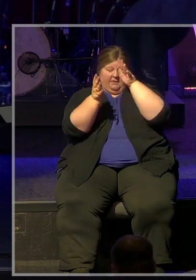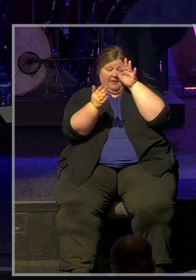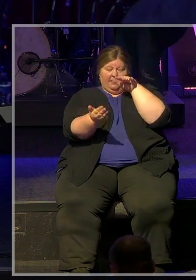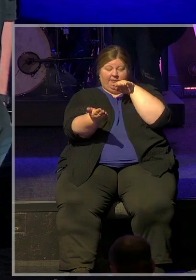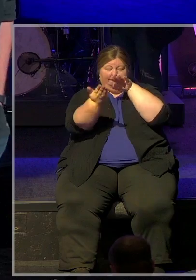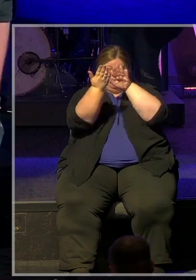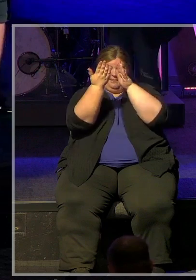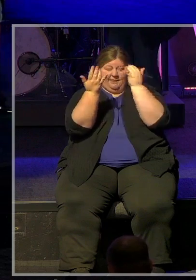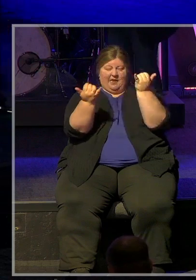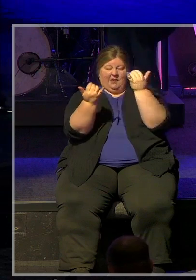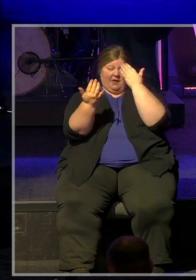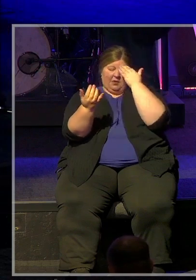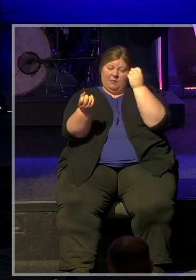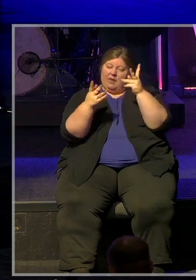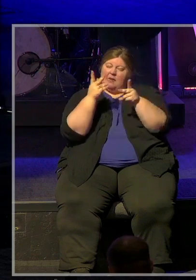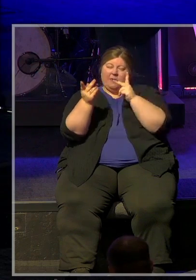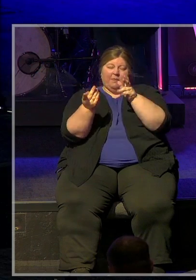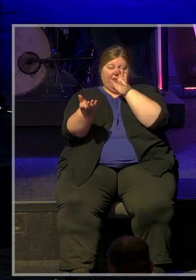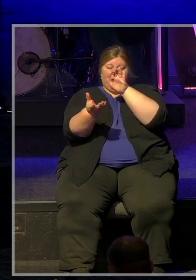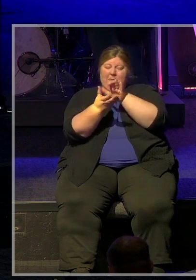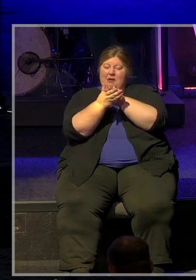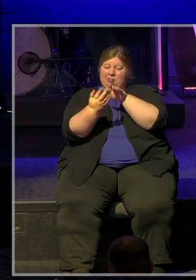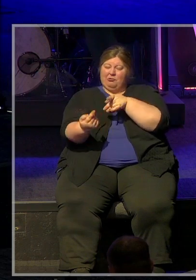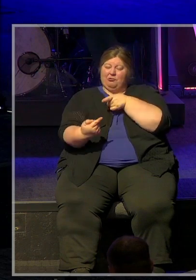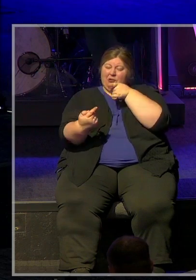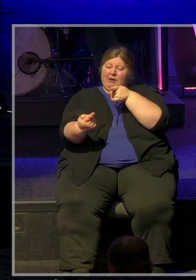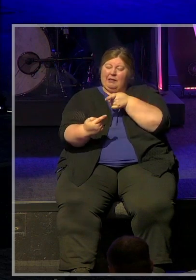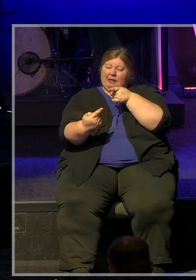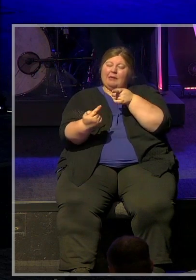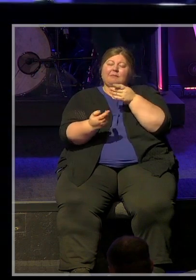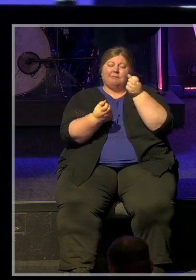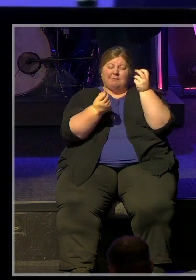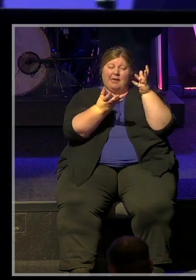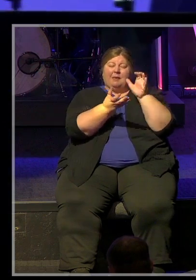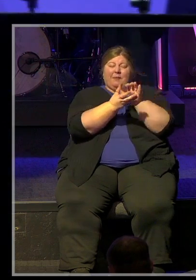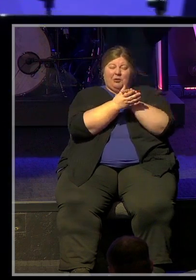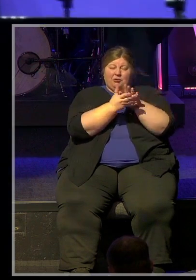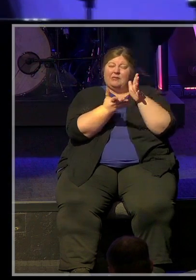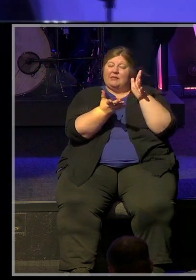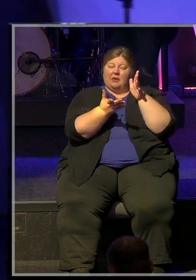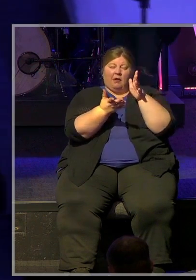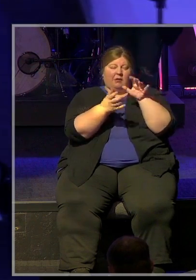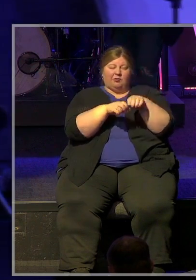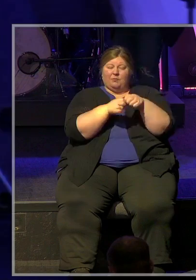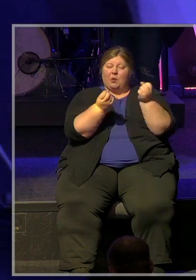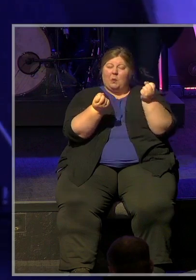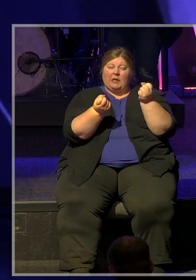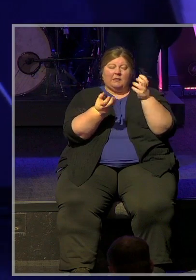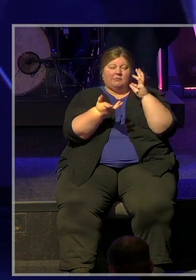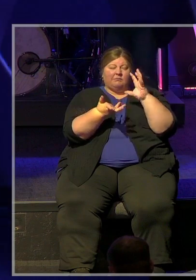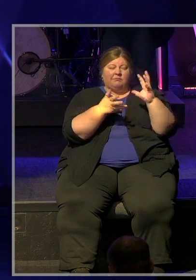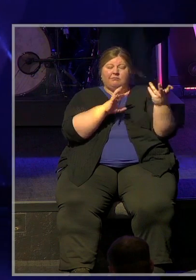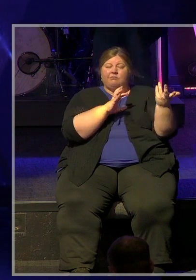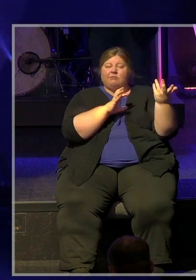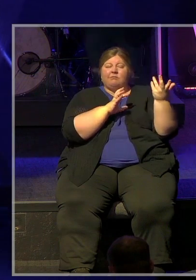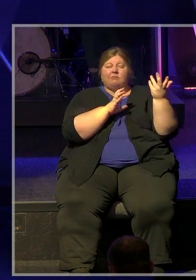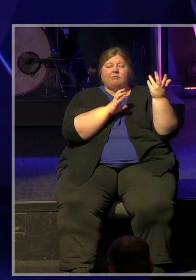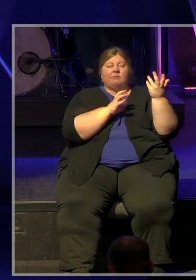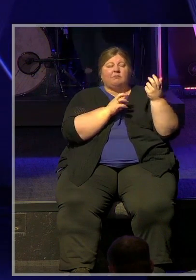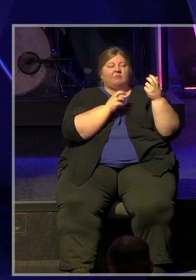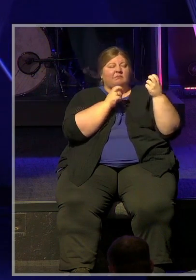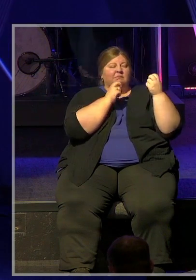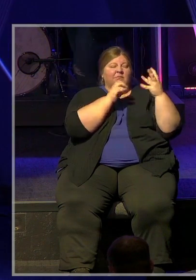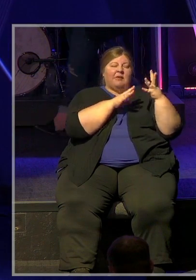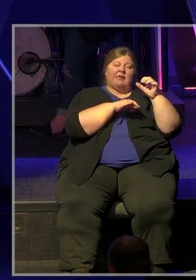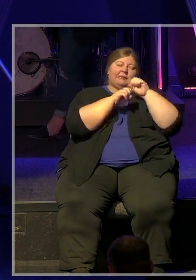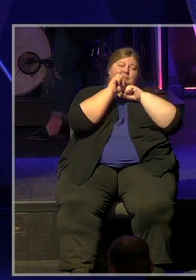hurting. I know there's a lot of marriages that are broken. I know there's a lot of marriages that are going through